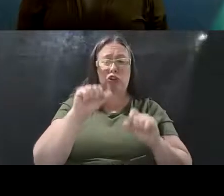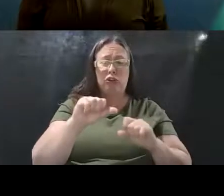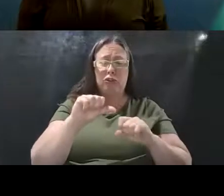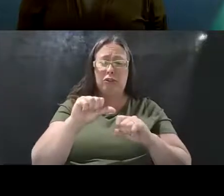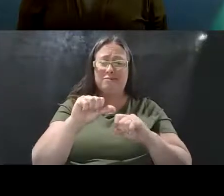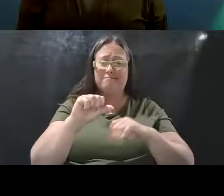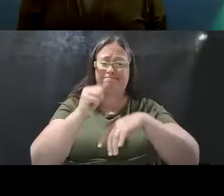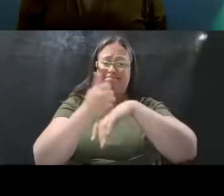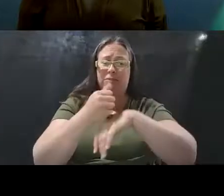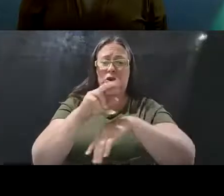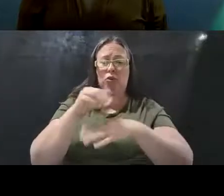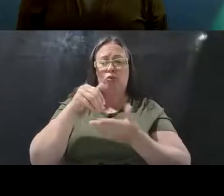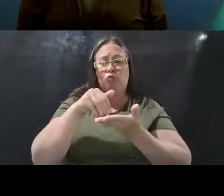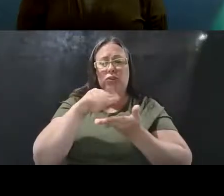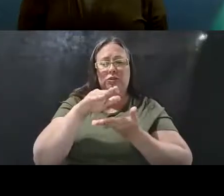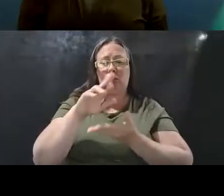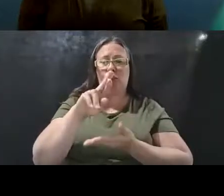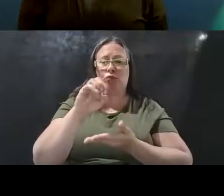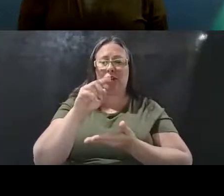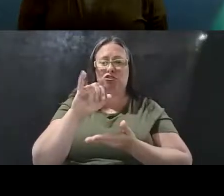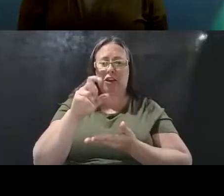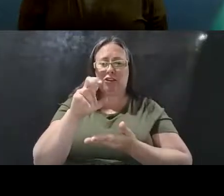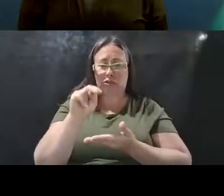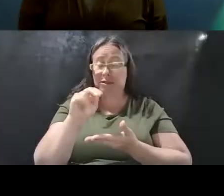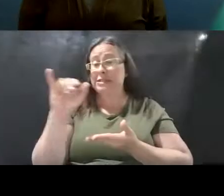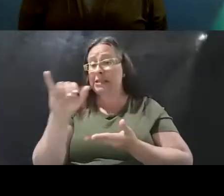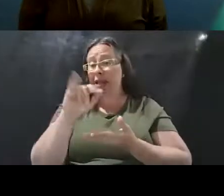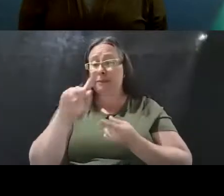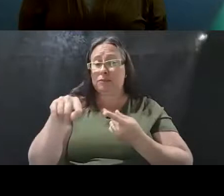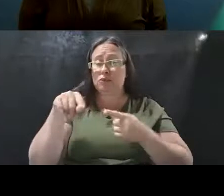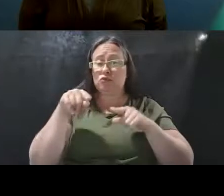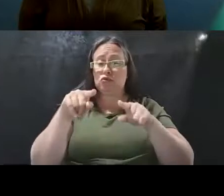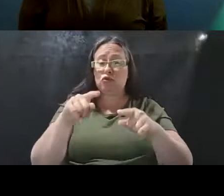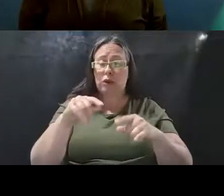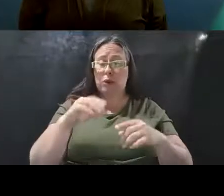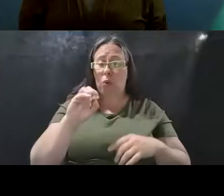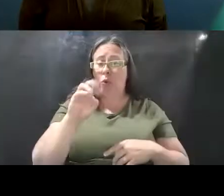we have issues with rejection of organs during organ transplants.